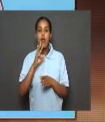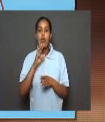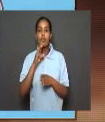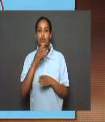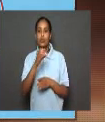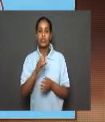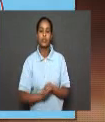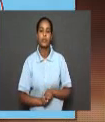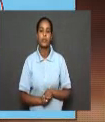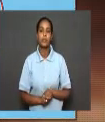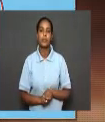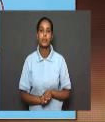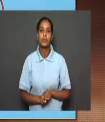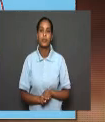solution.